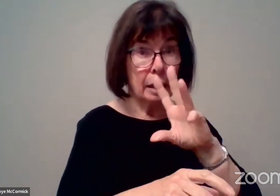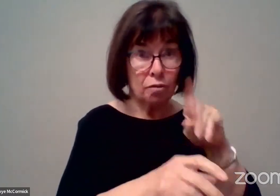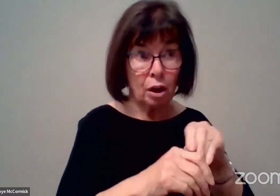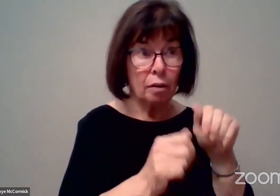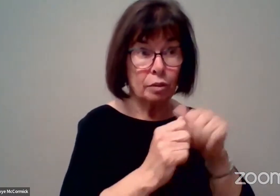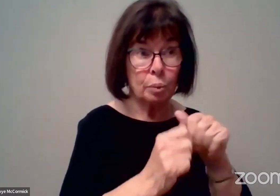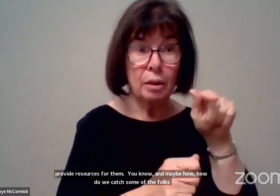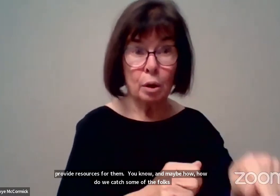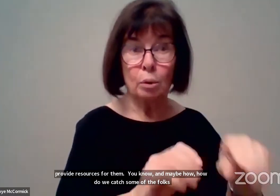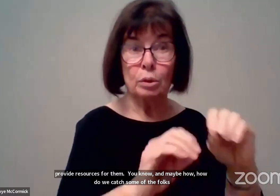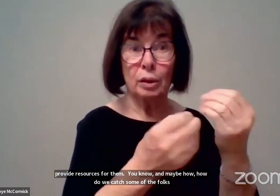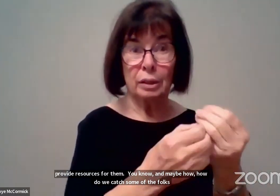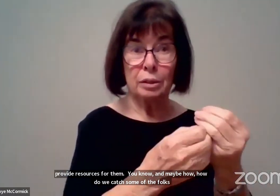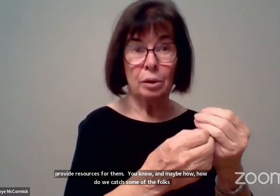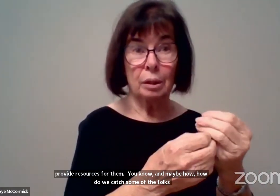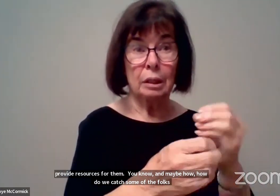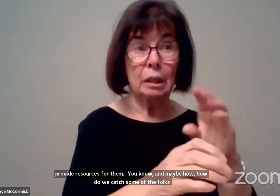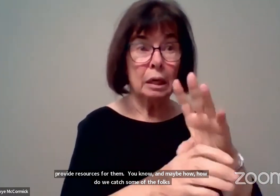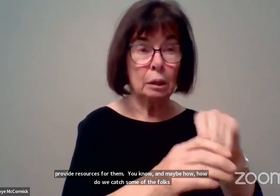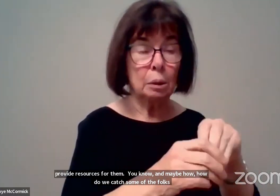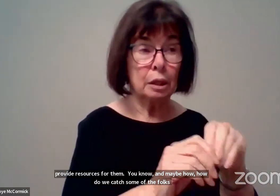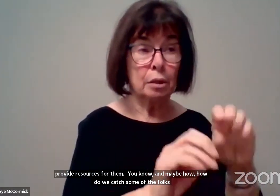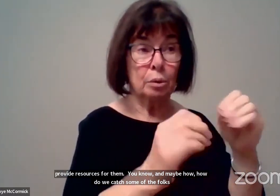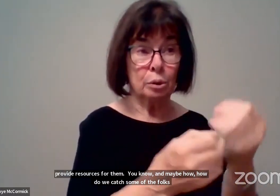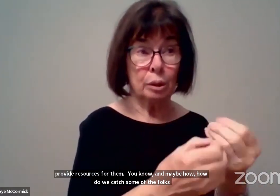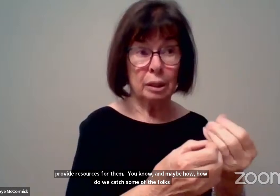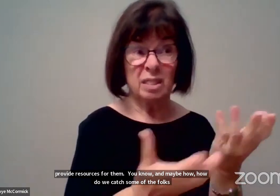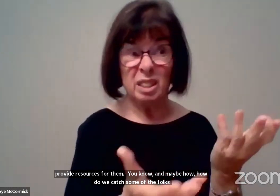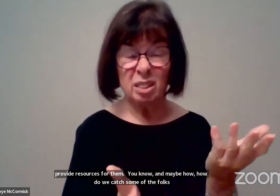or networks. So.